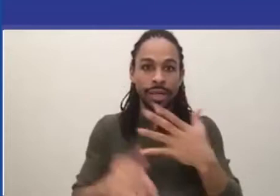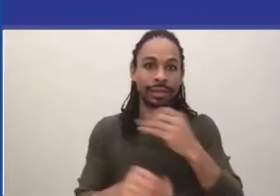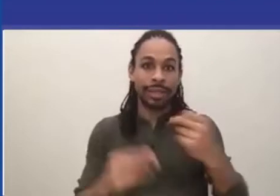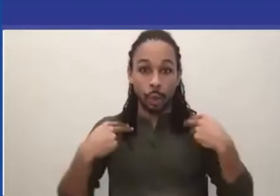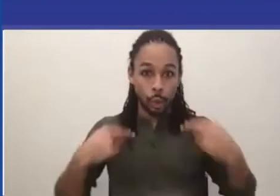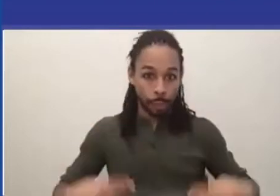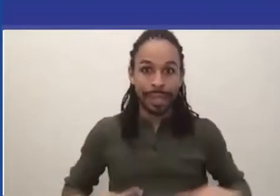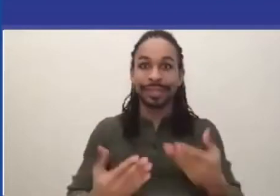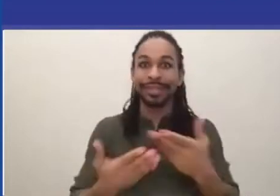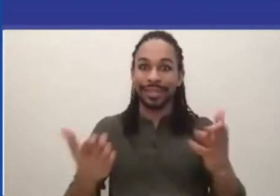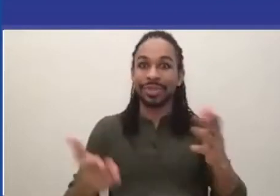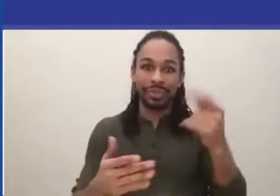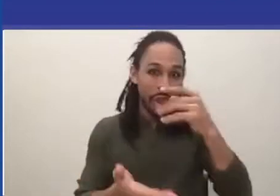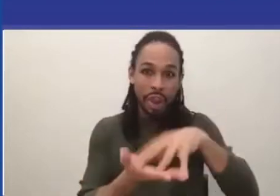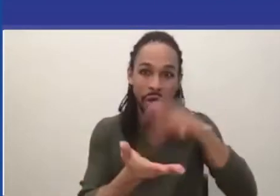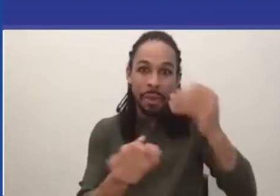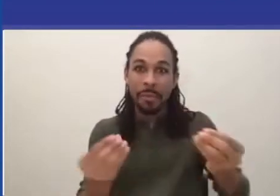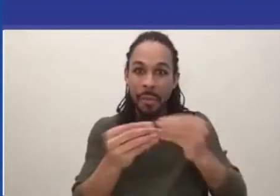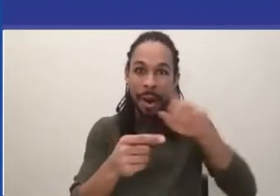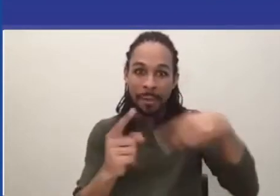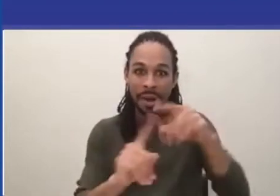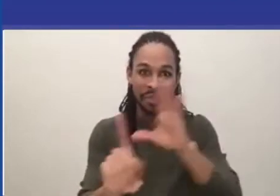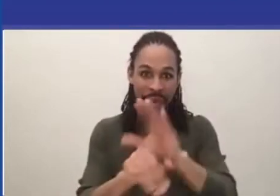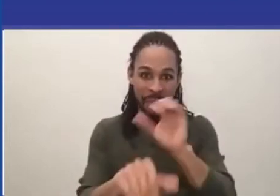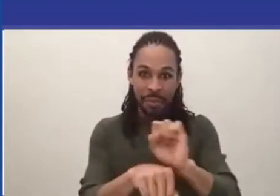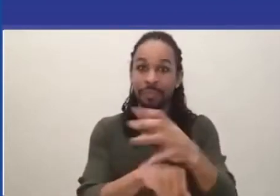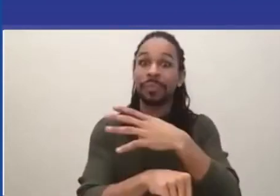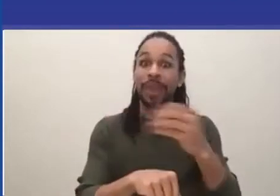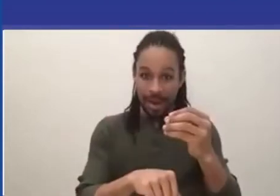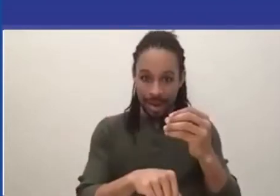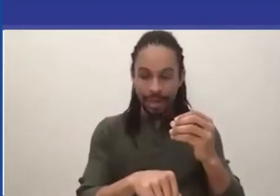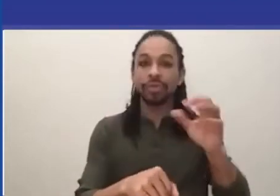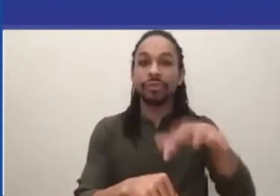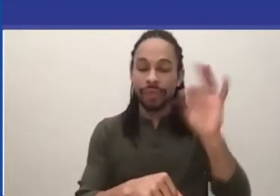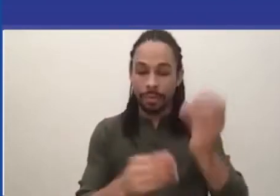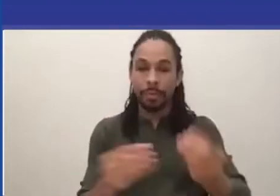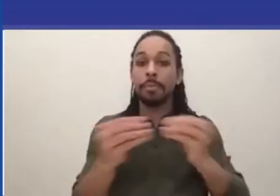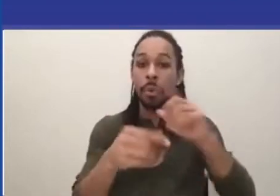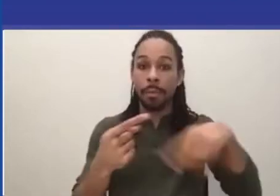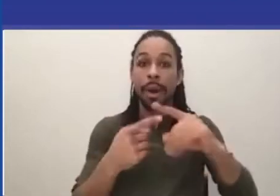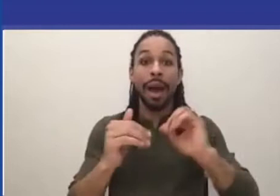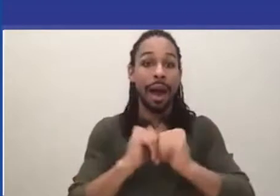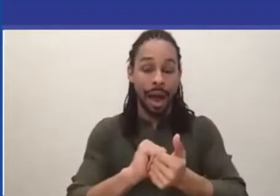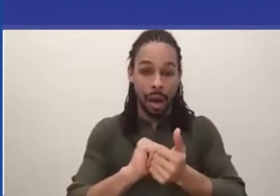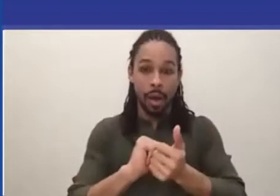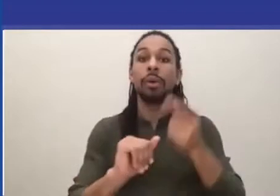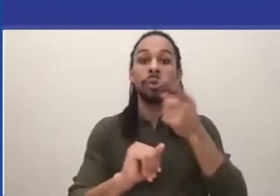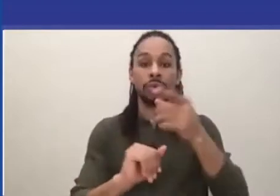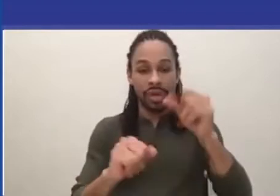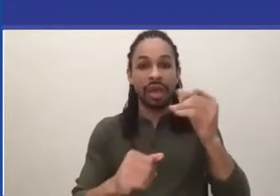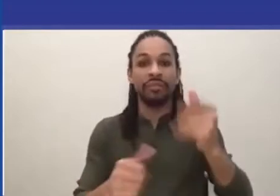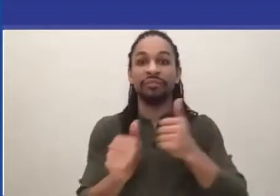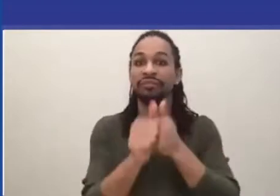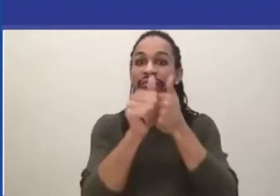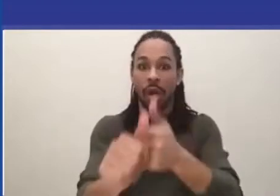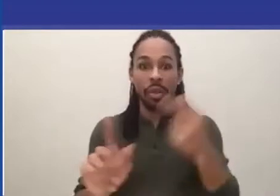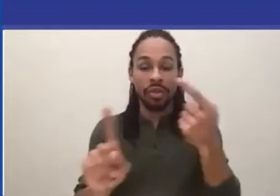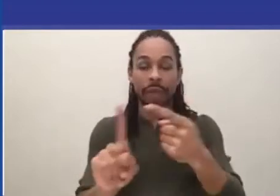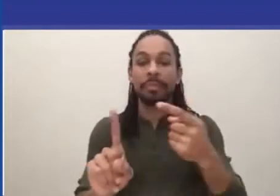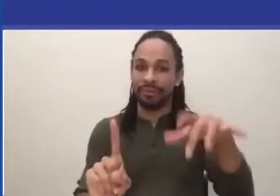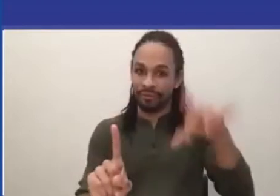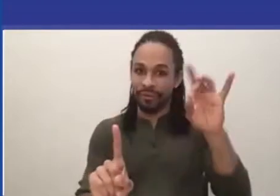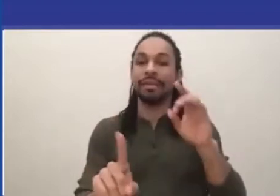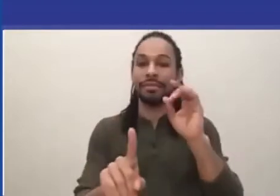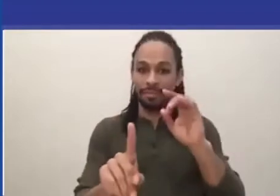them and follow the work that they do. So, so really, I would just like to kick